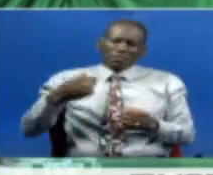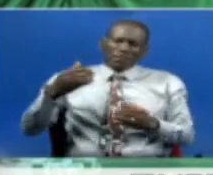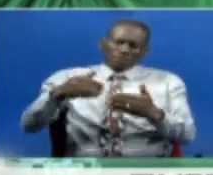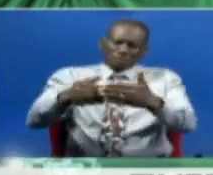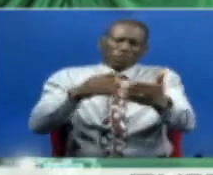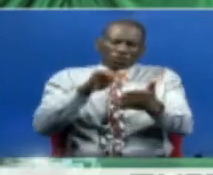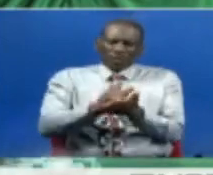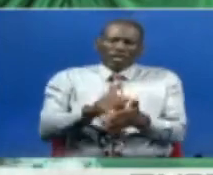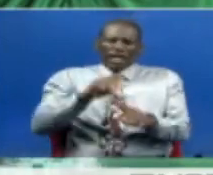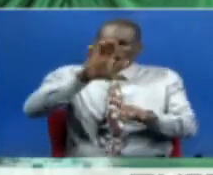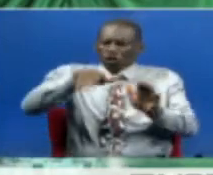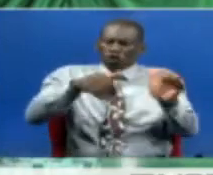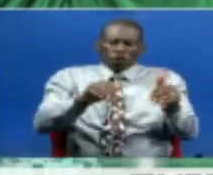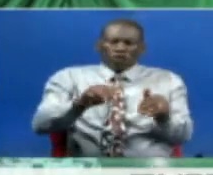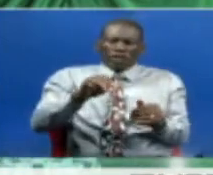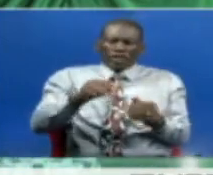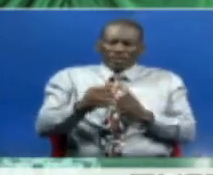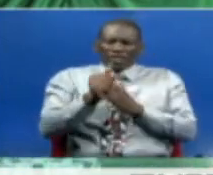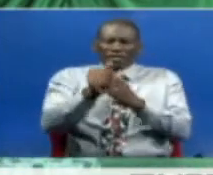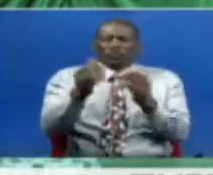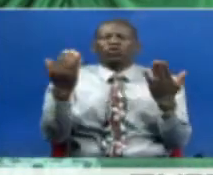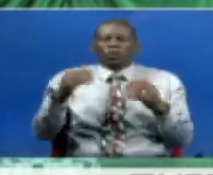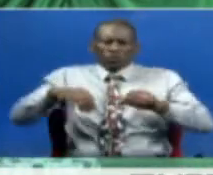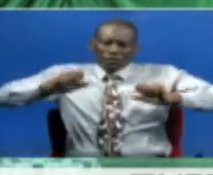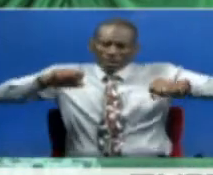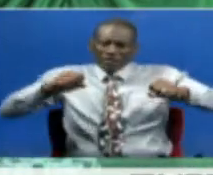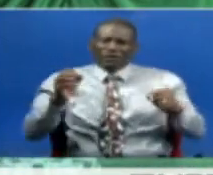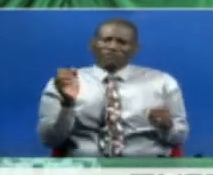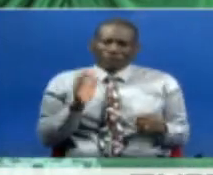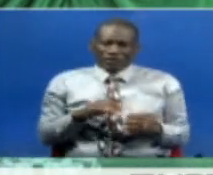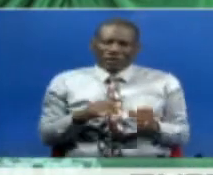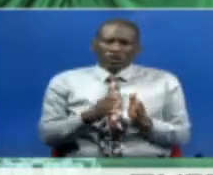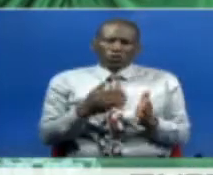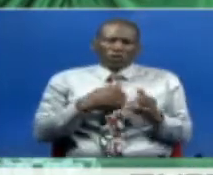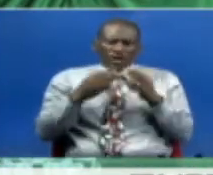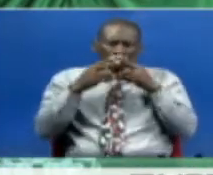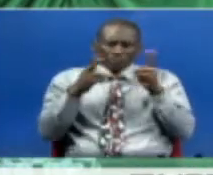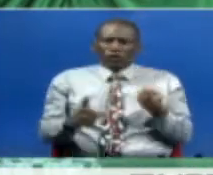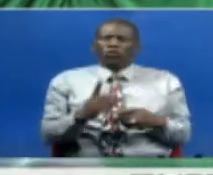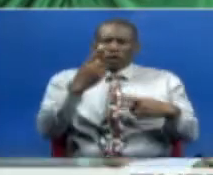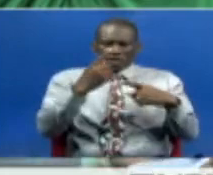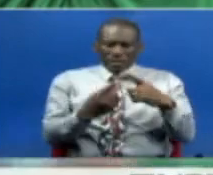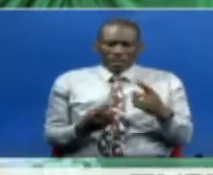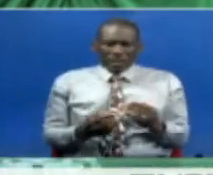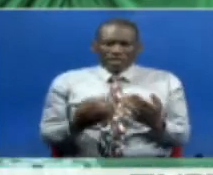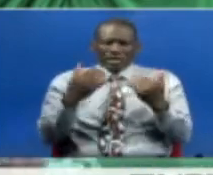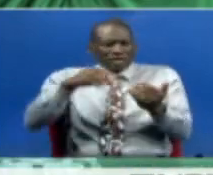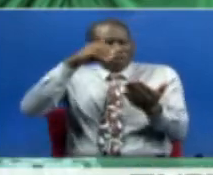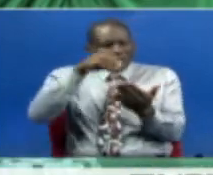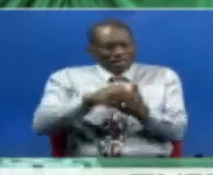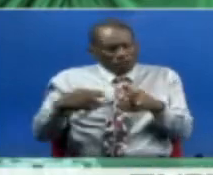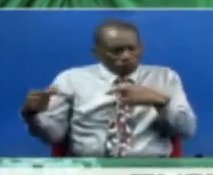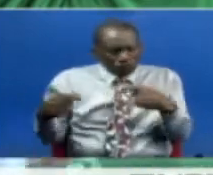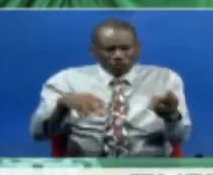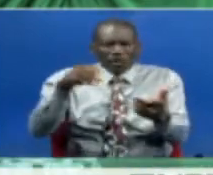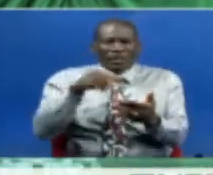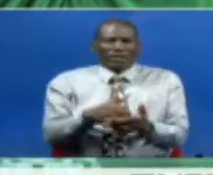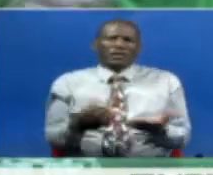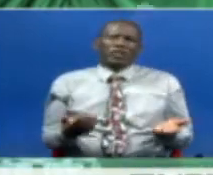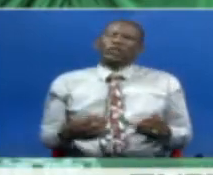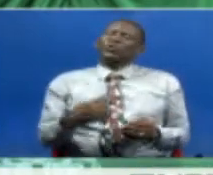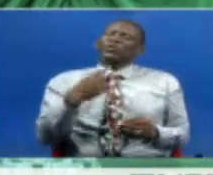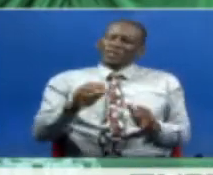nimewaita, tukaelewana, kukakuwa amani mwaka moja. Tena wakasosana tena,